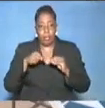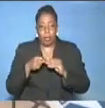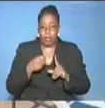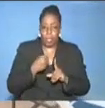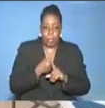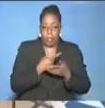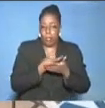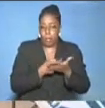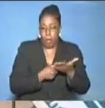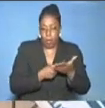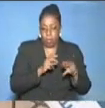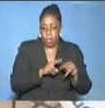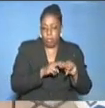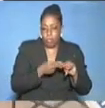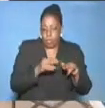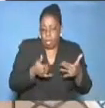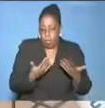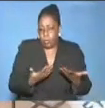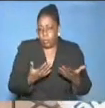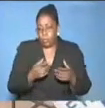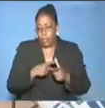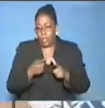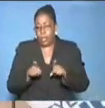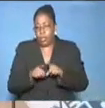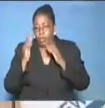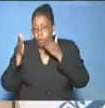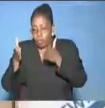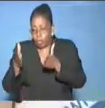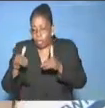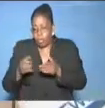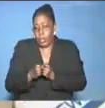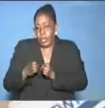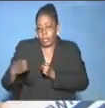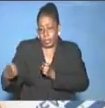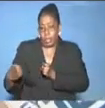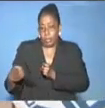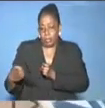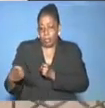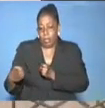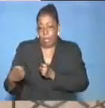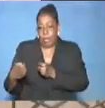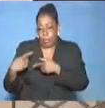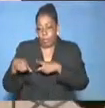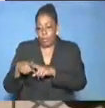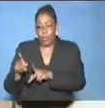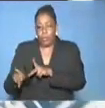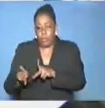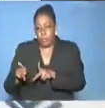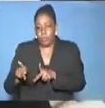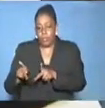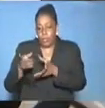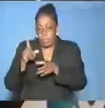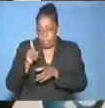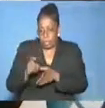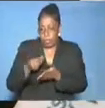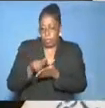of cost-cutting measures, we also need to focus on how do we expand our customer base, because we need that revenue still coming in. People